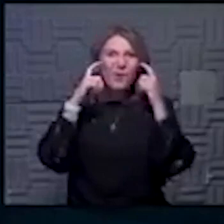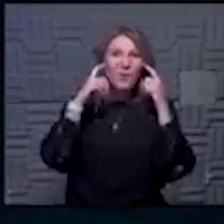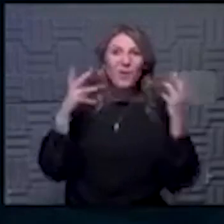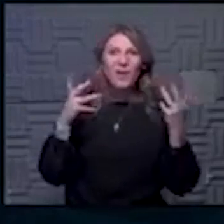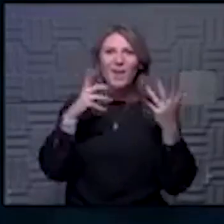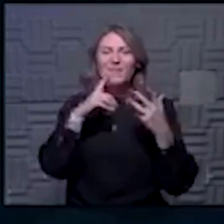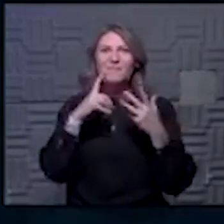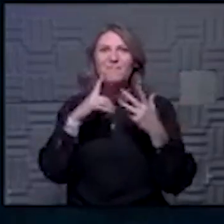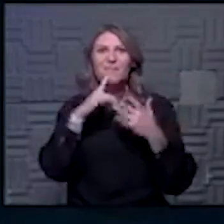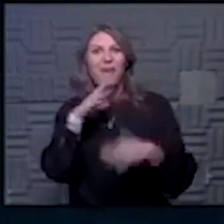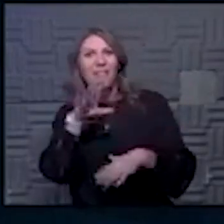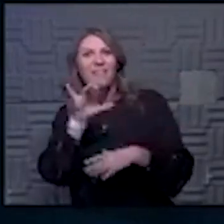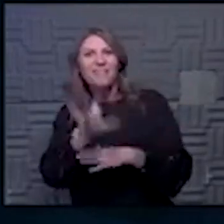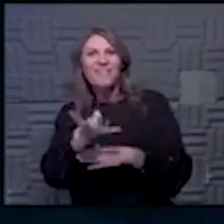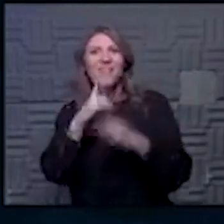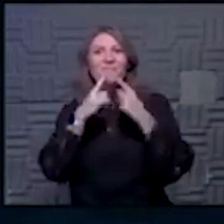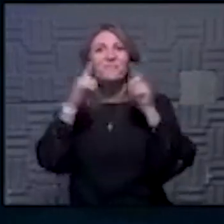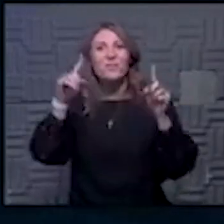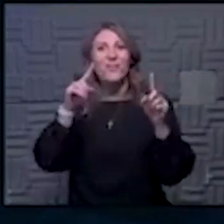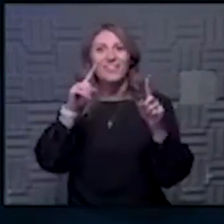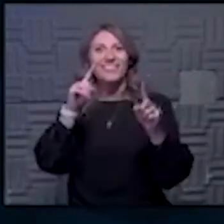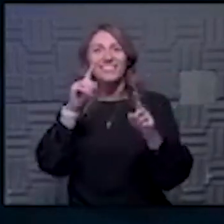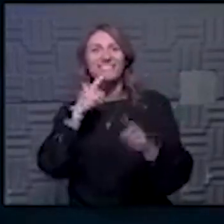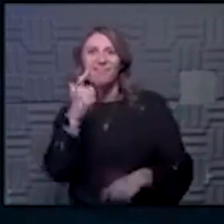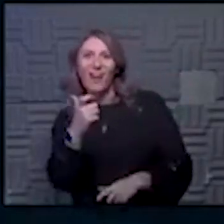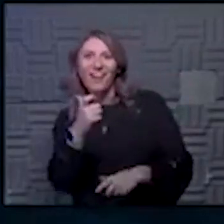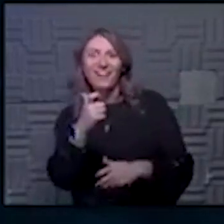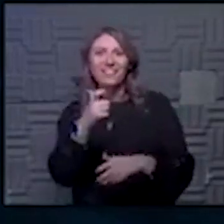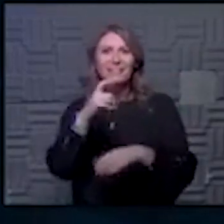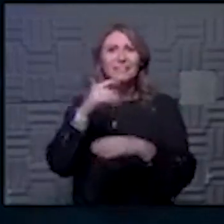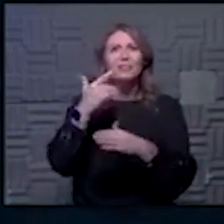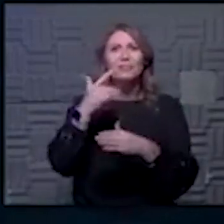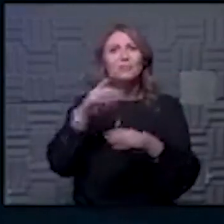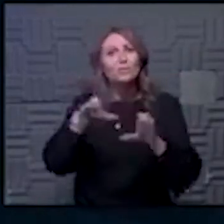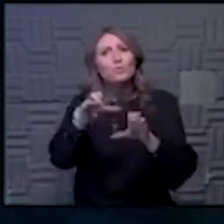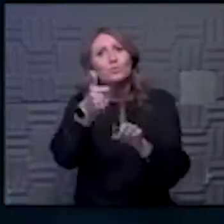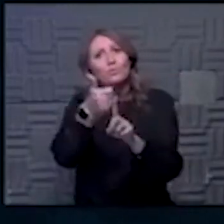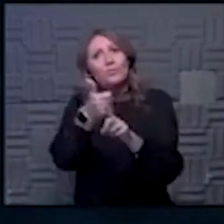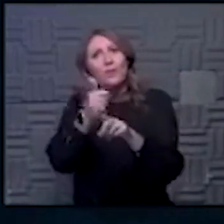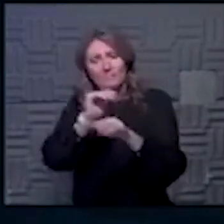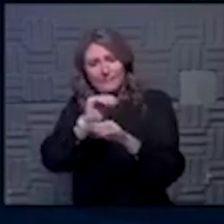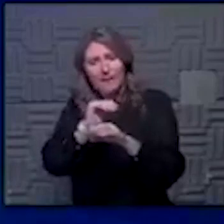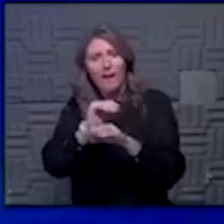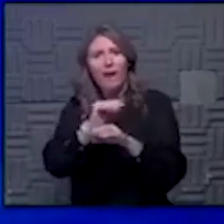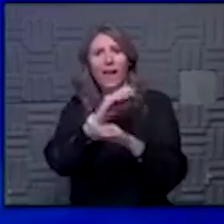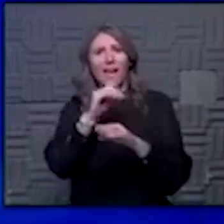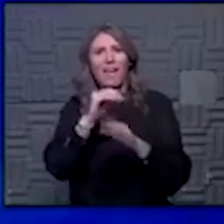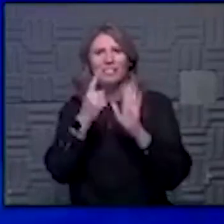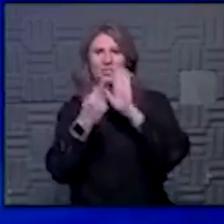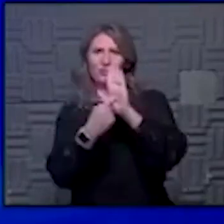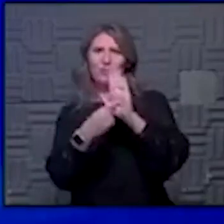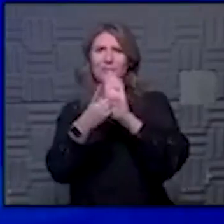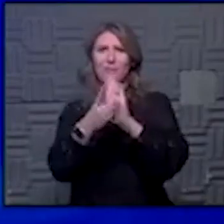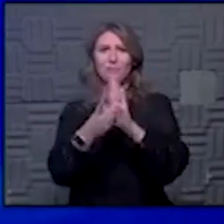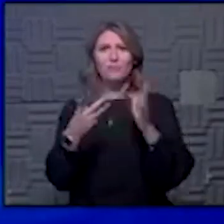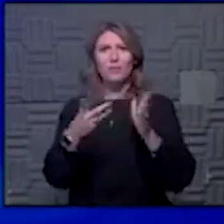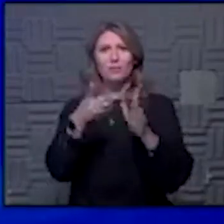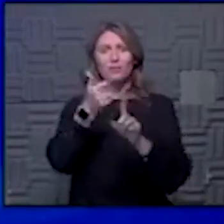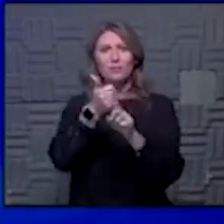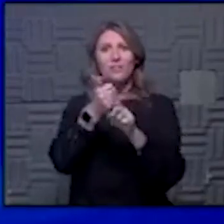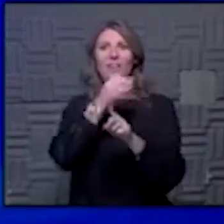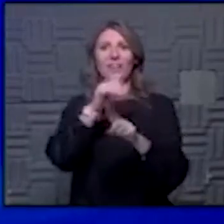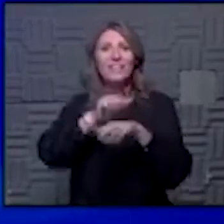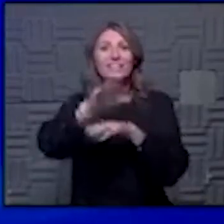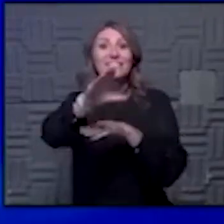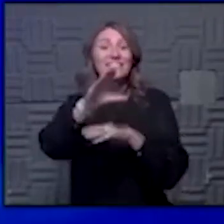work. Check it out tomorrow or tonight or whenever the weather gets cold. Get out there and do this same demonstration for yourself. Send us your